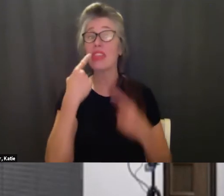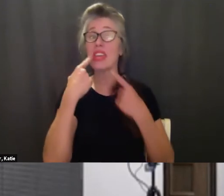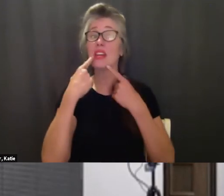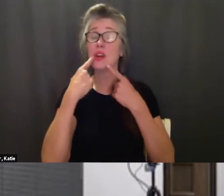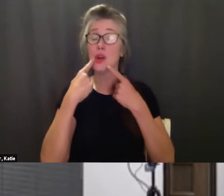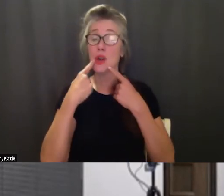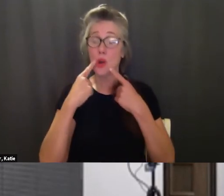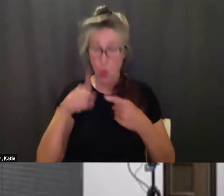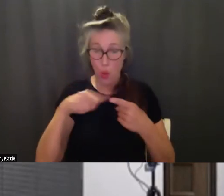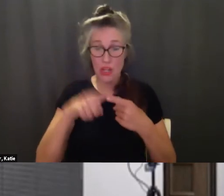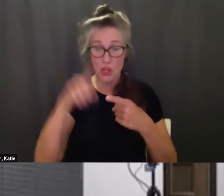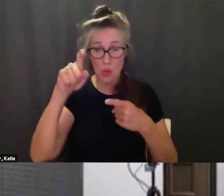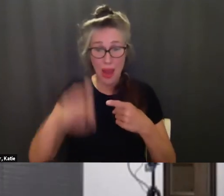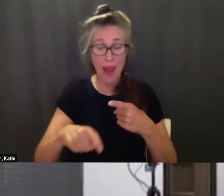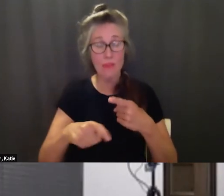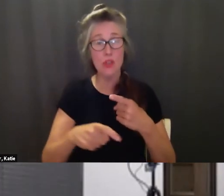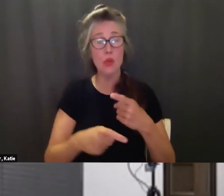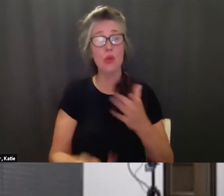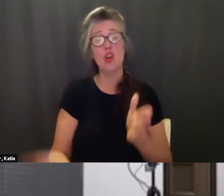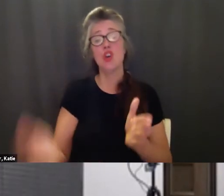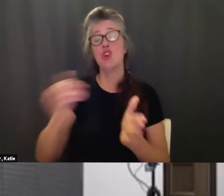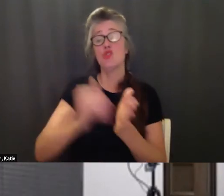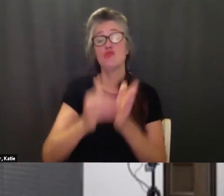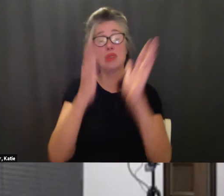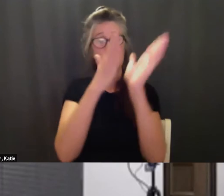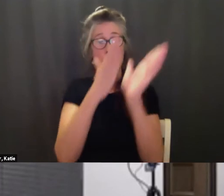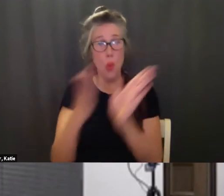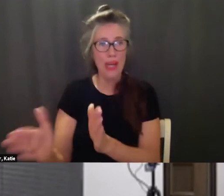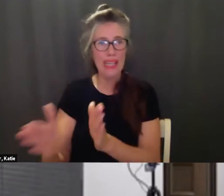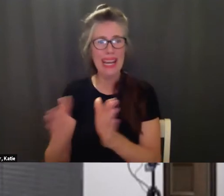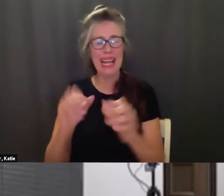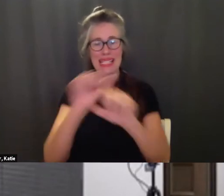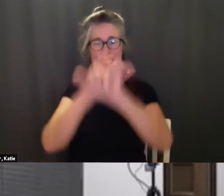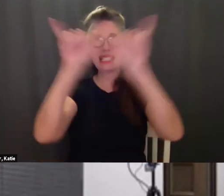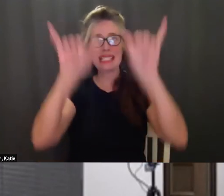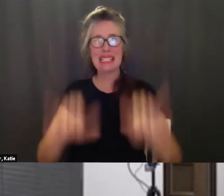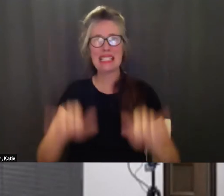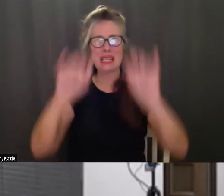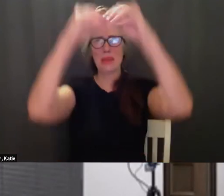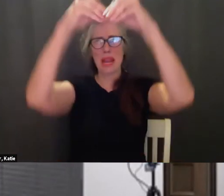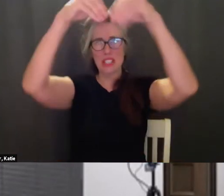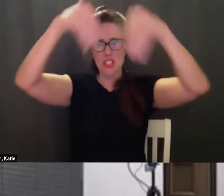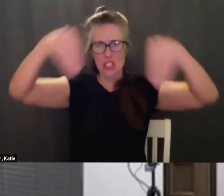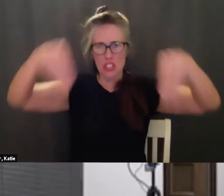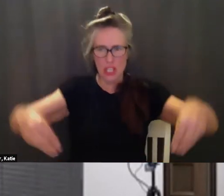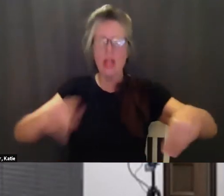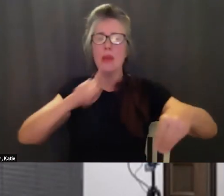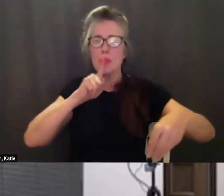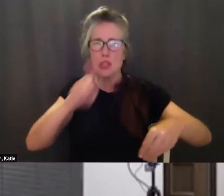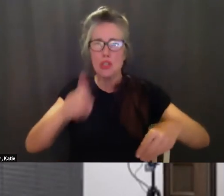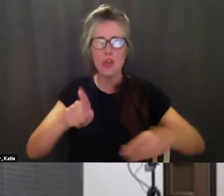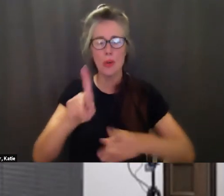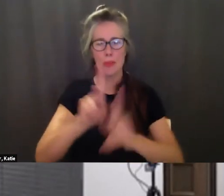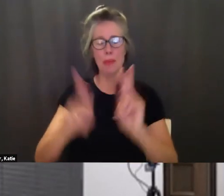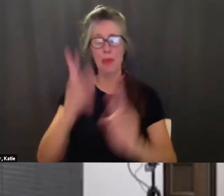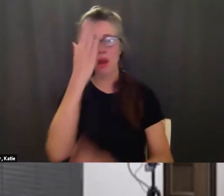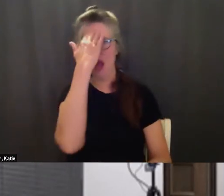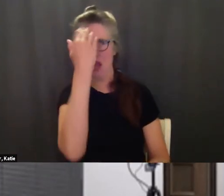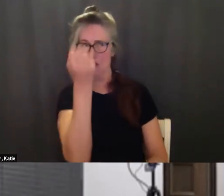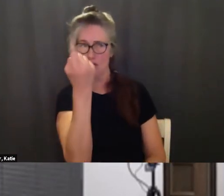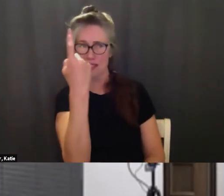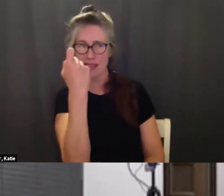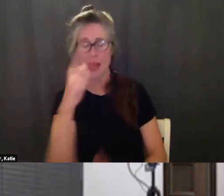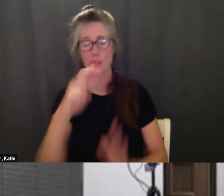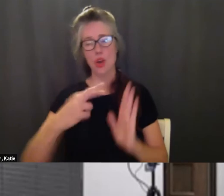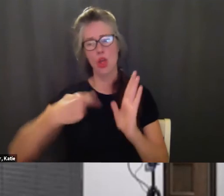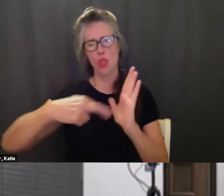reorganizations and in working in large school systems like this one is ensuring that people have role clarity and are not double duty